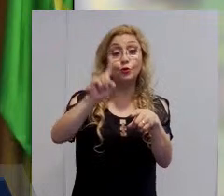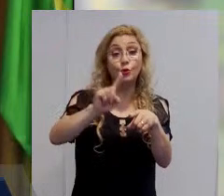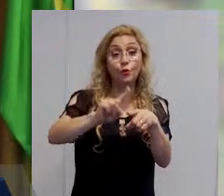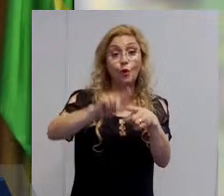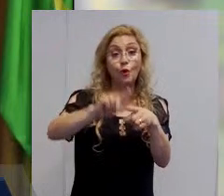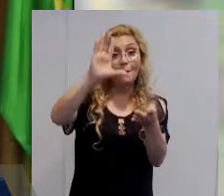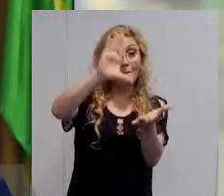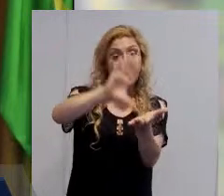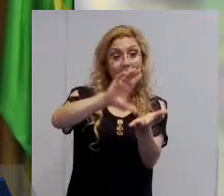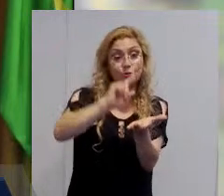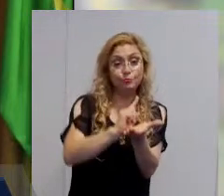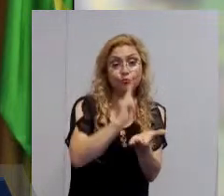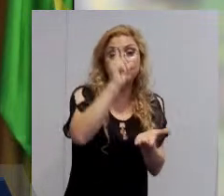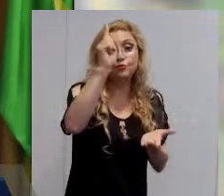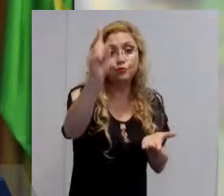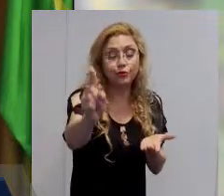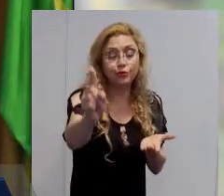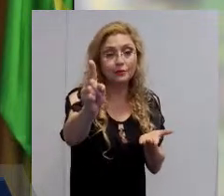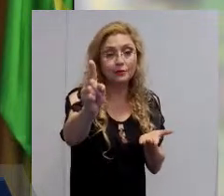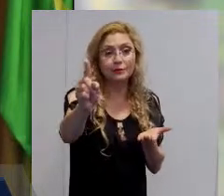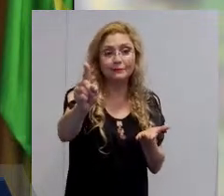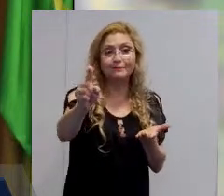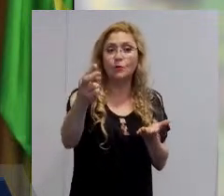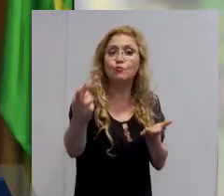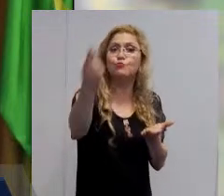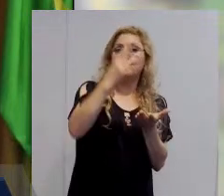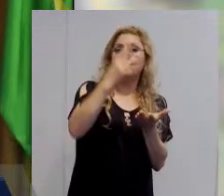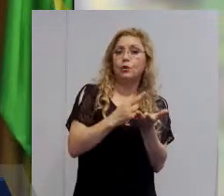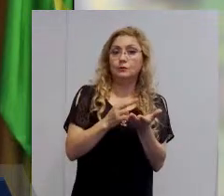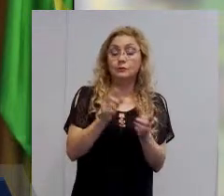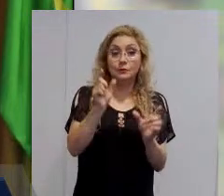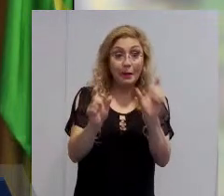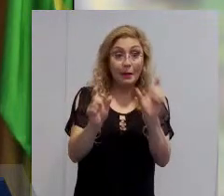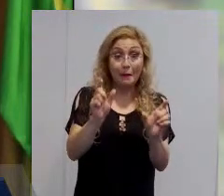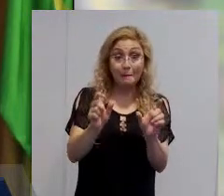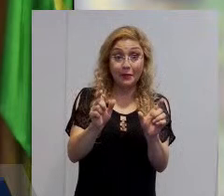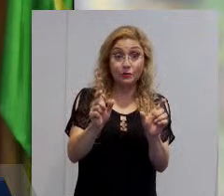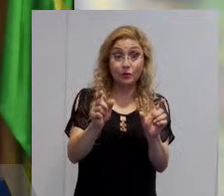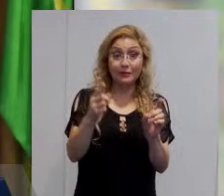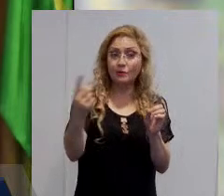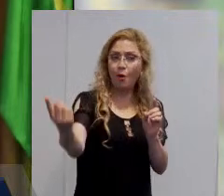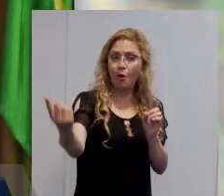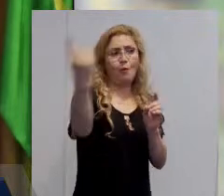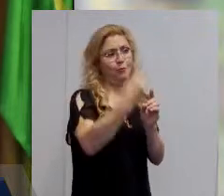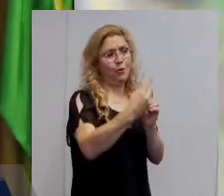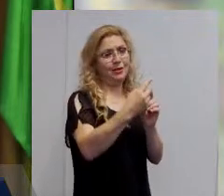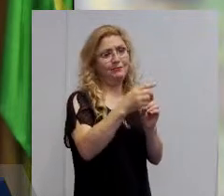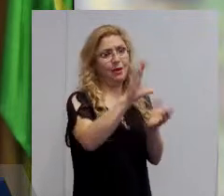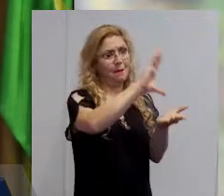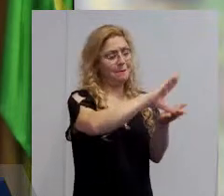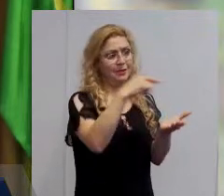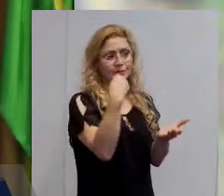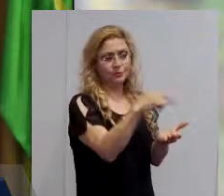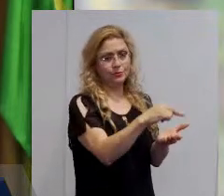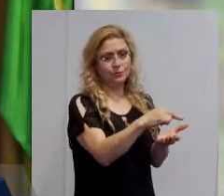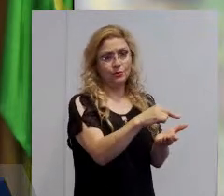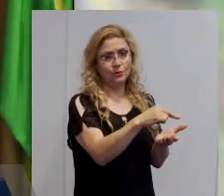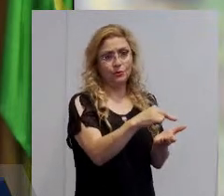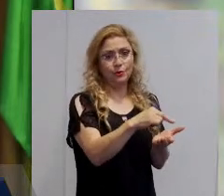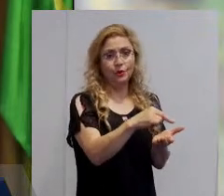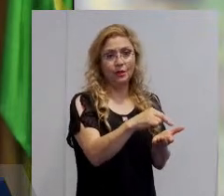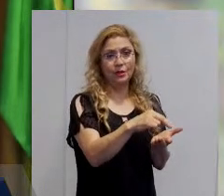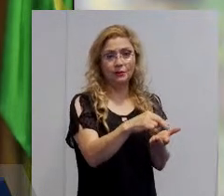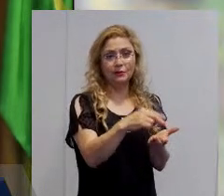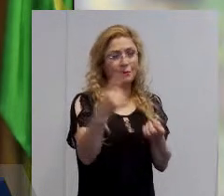it around. Many of these people who have migrated, they must be invited to return to